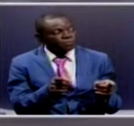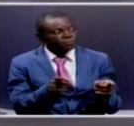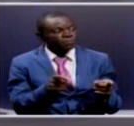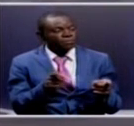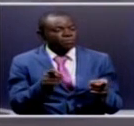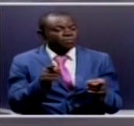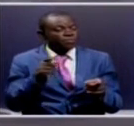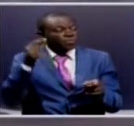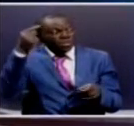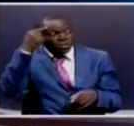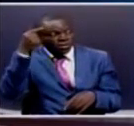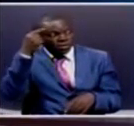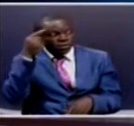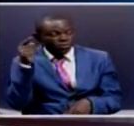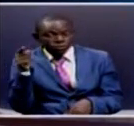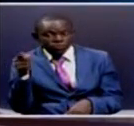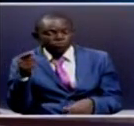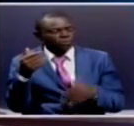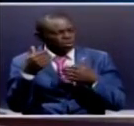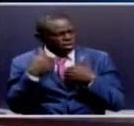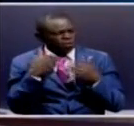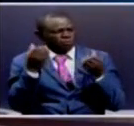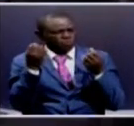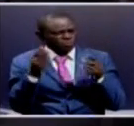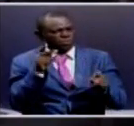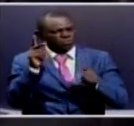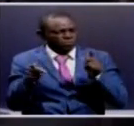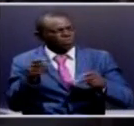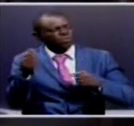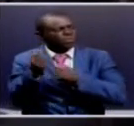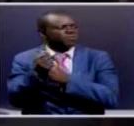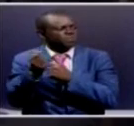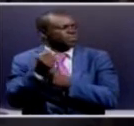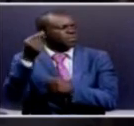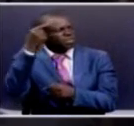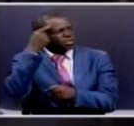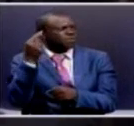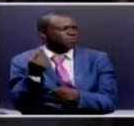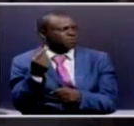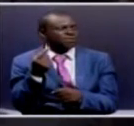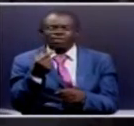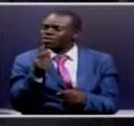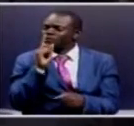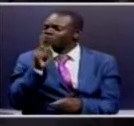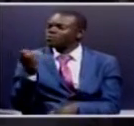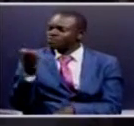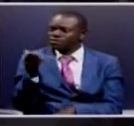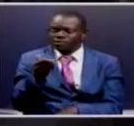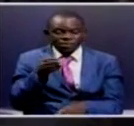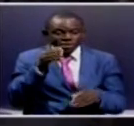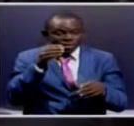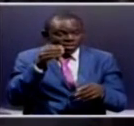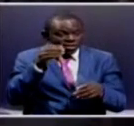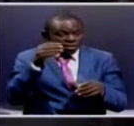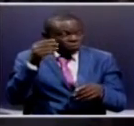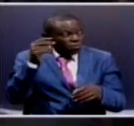majority. I've worked out silent majority. I've worked out the numbers. That is not even true. The PF has got huge numbers in Parliament. No. Well, what